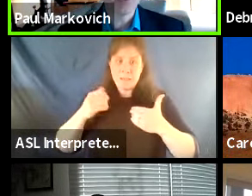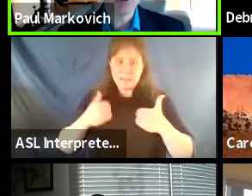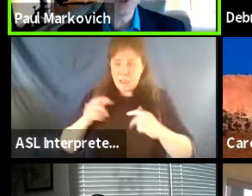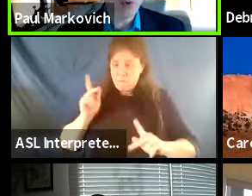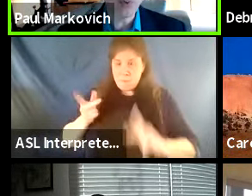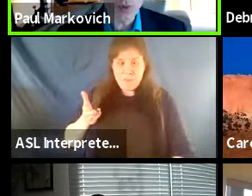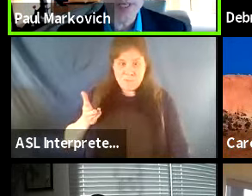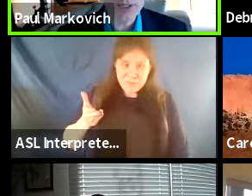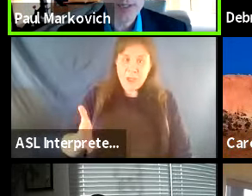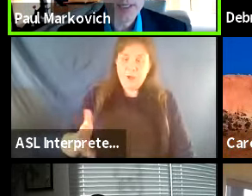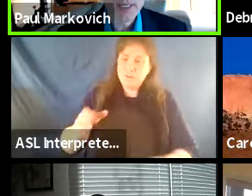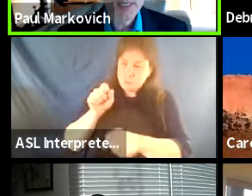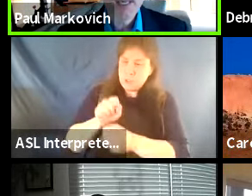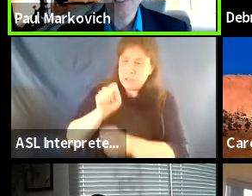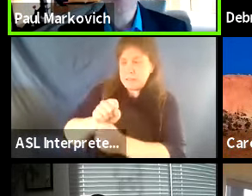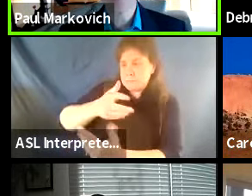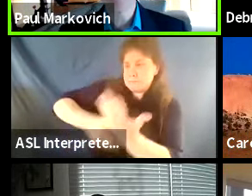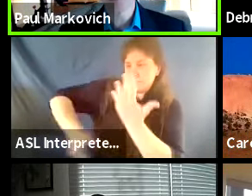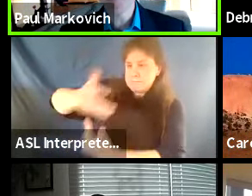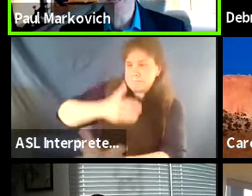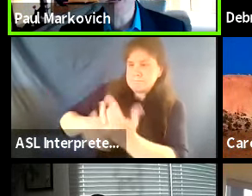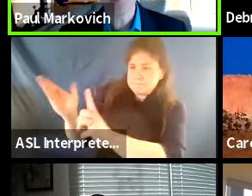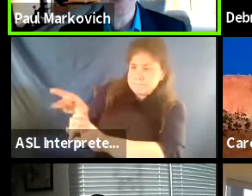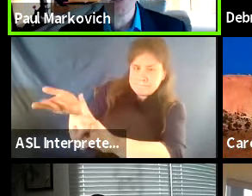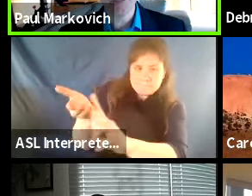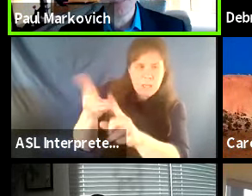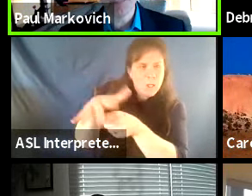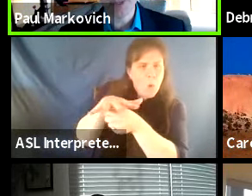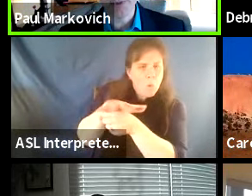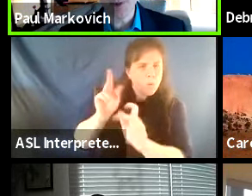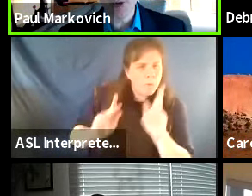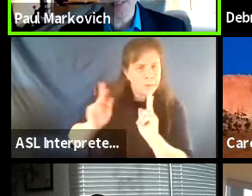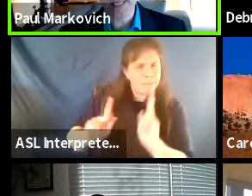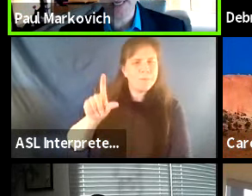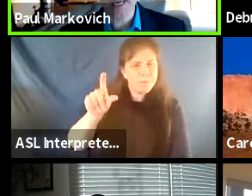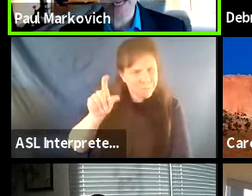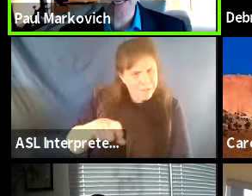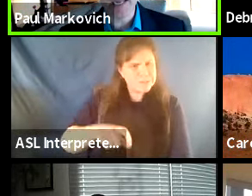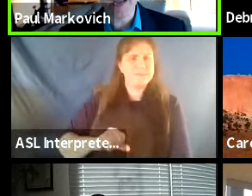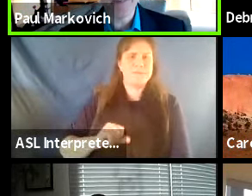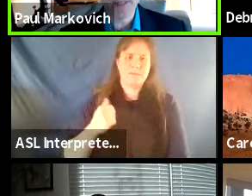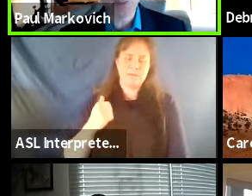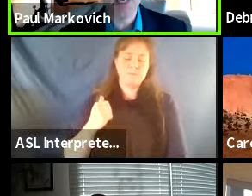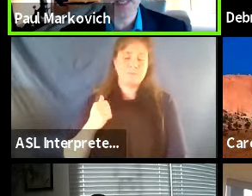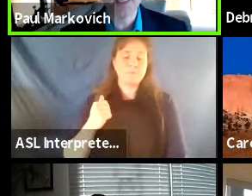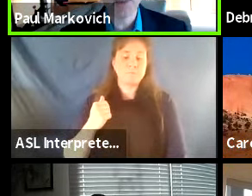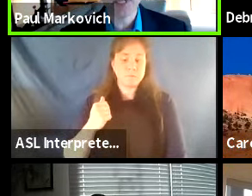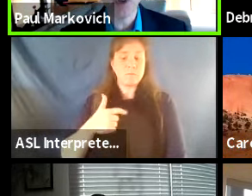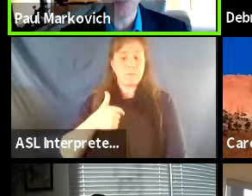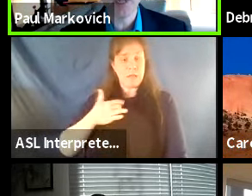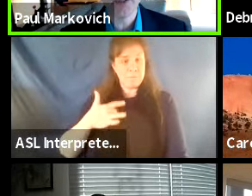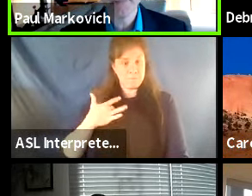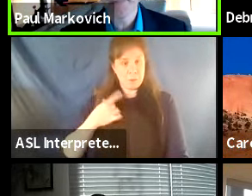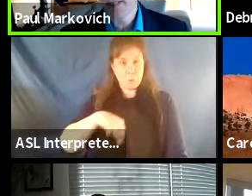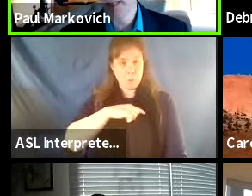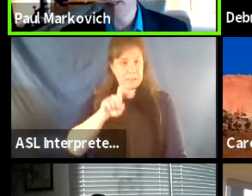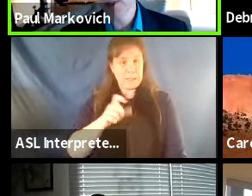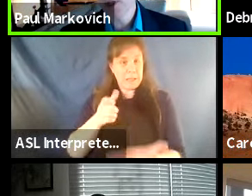more, local reach. And so somehow I think the part that I feel like we need the most help